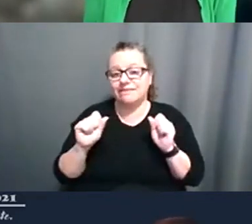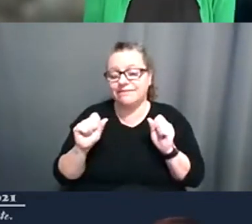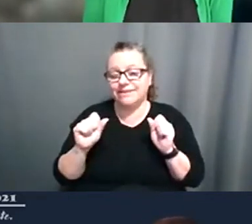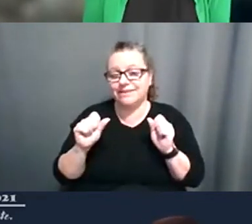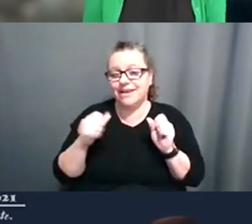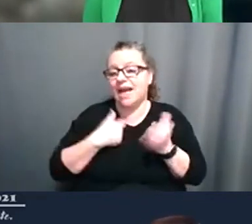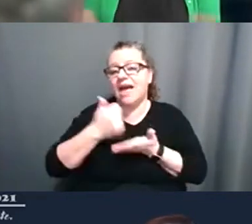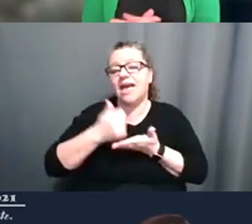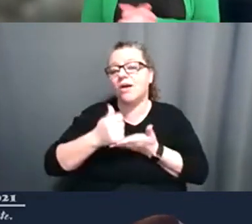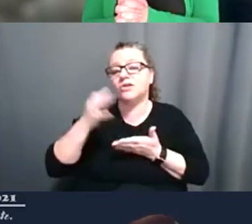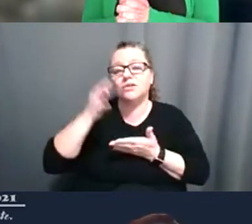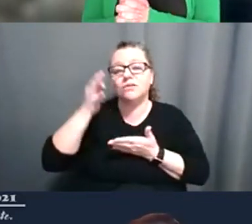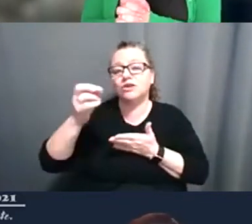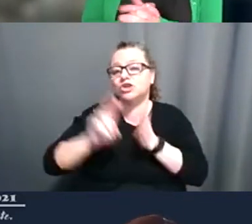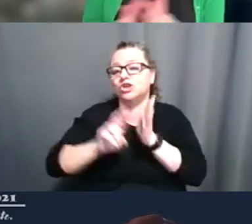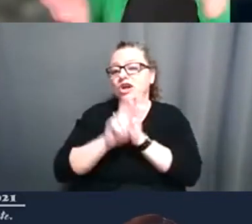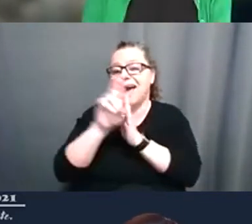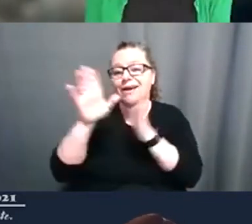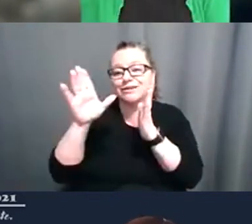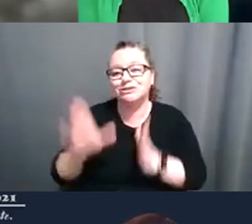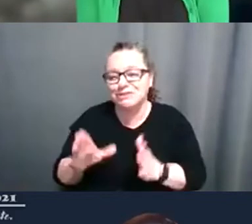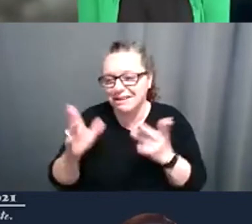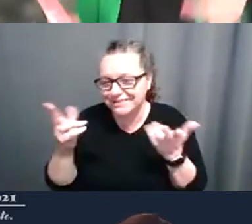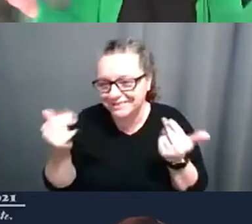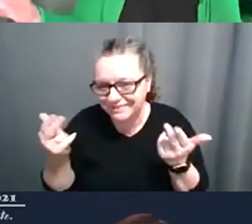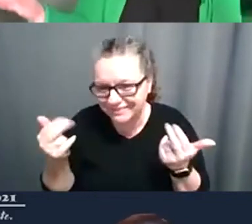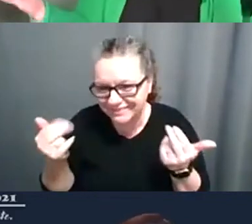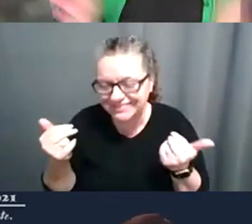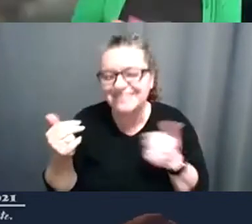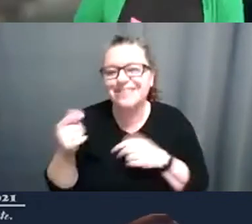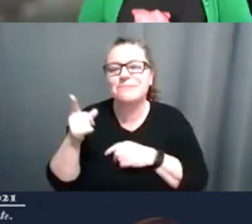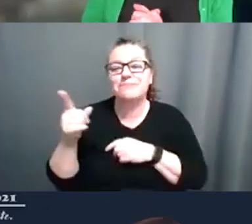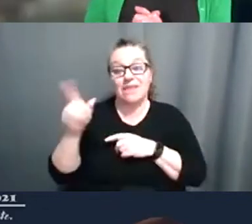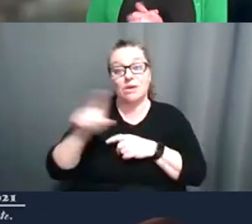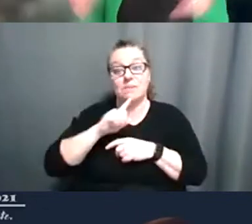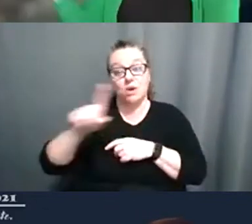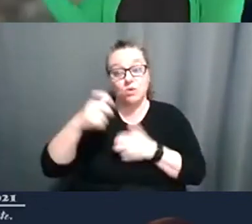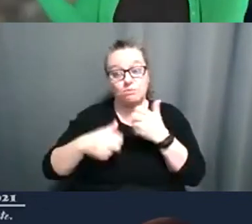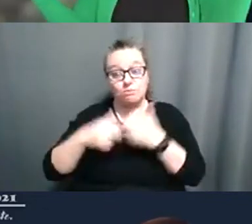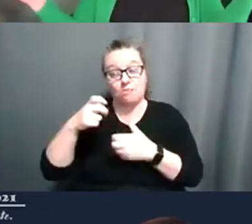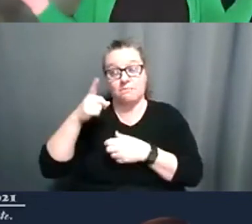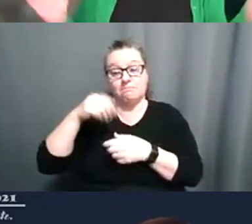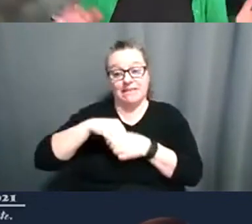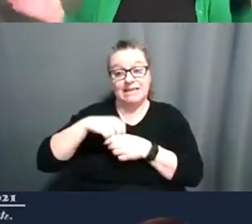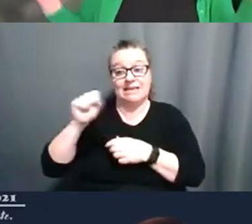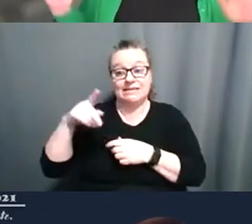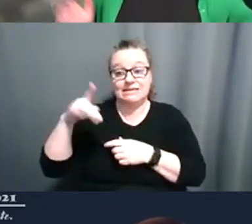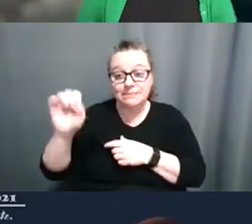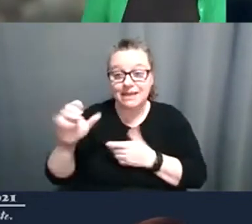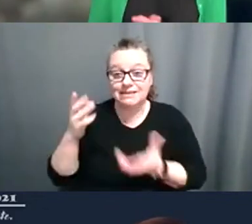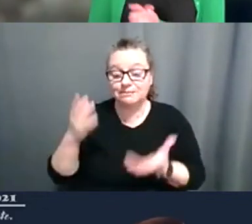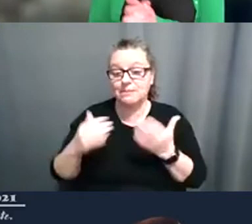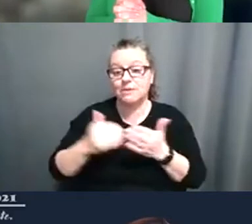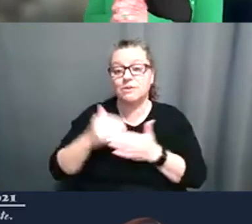future astronauts from having a real problem in space. It could have been the next,